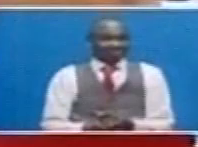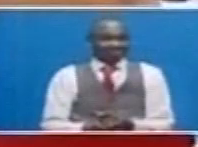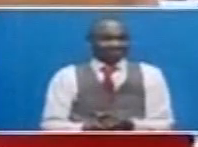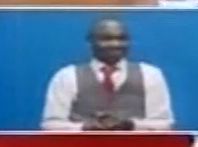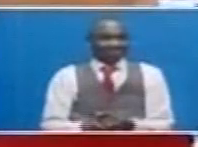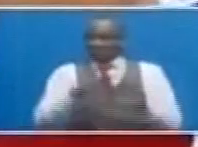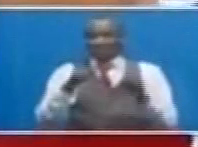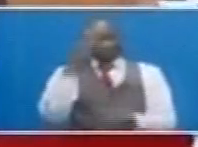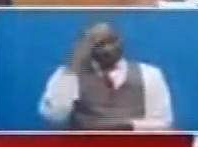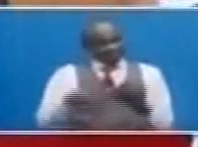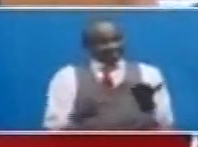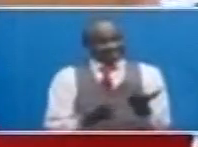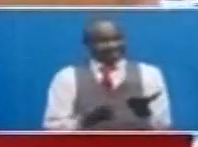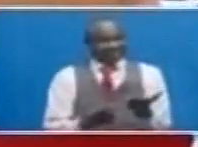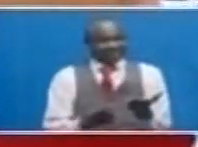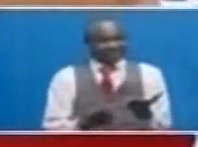But, you know,